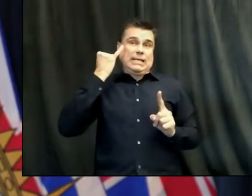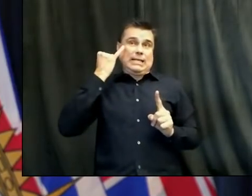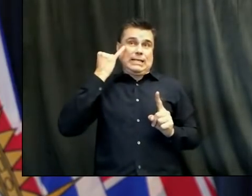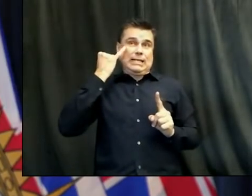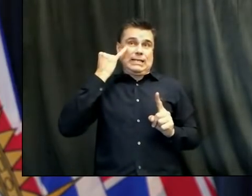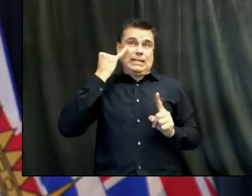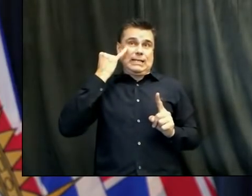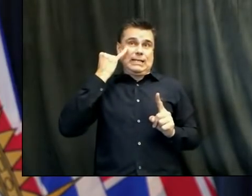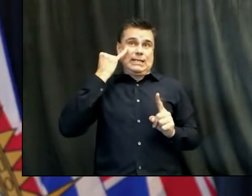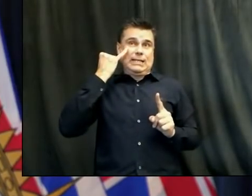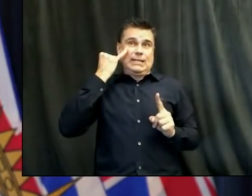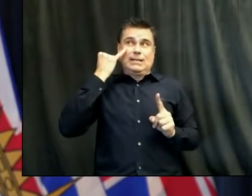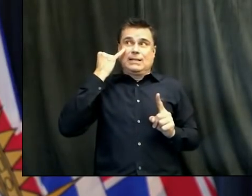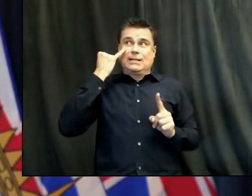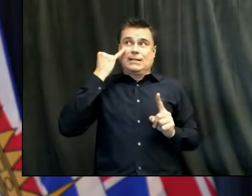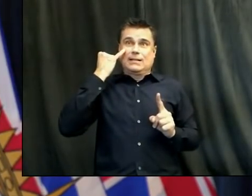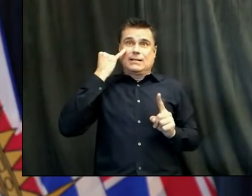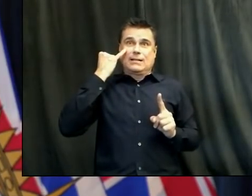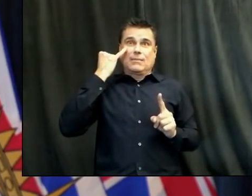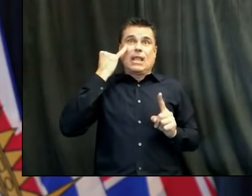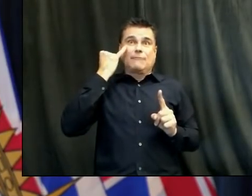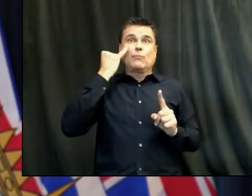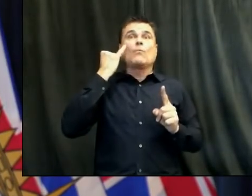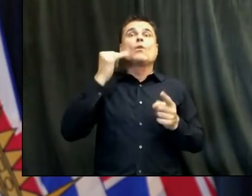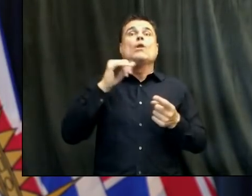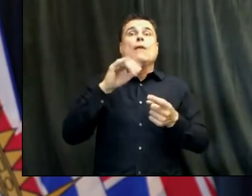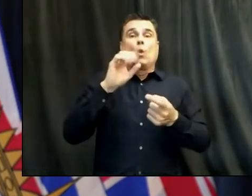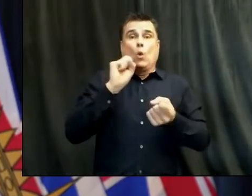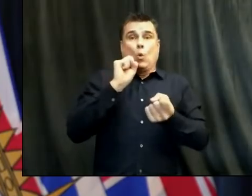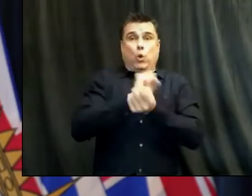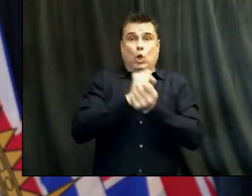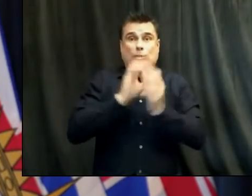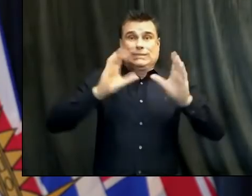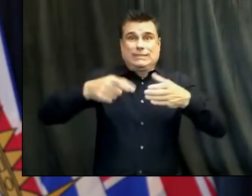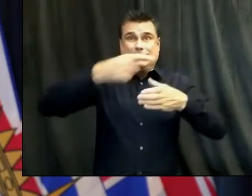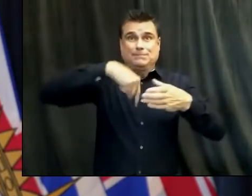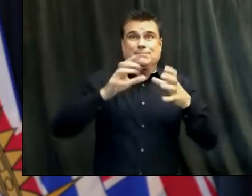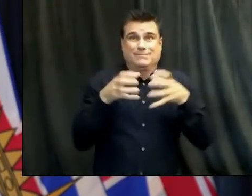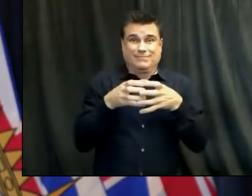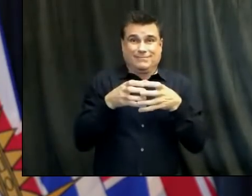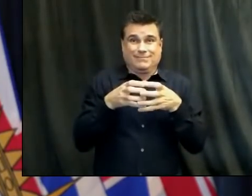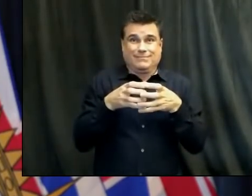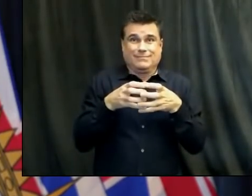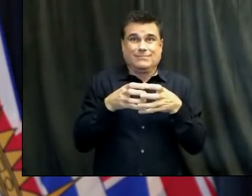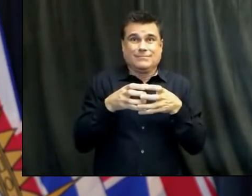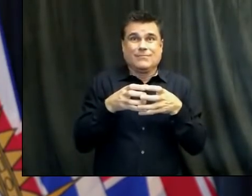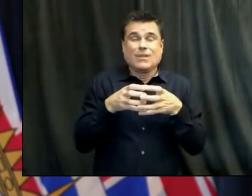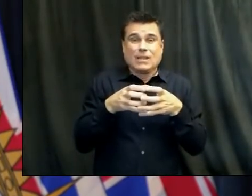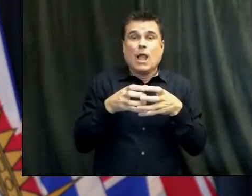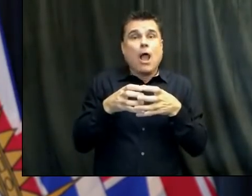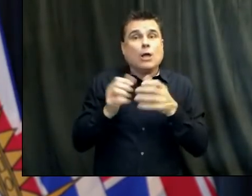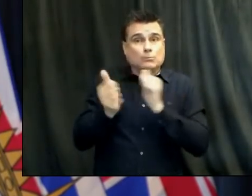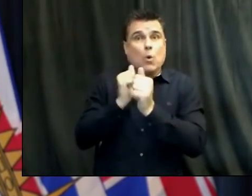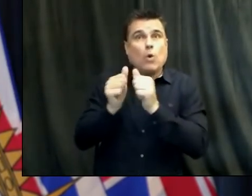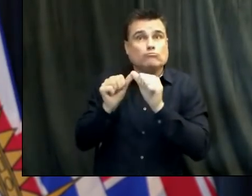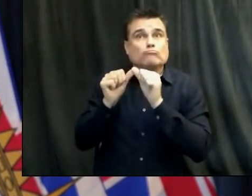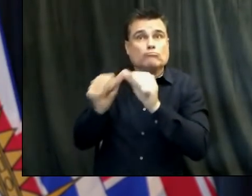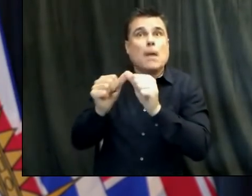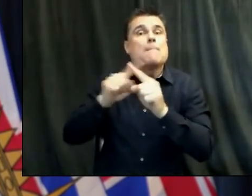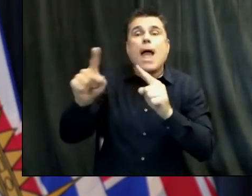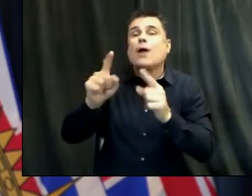with communities to say, pull it back, you know, make sure that you're not doing a lot of travel. And if you do have to travel, go just